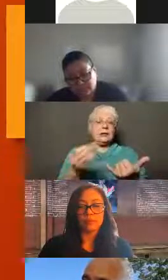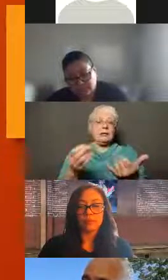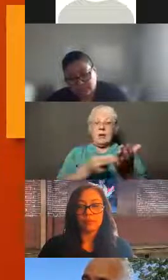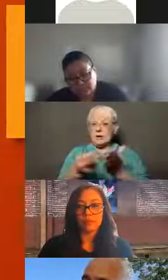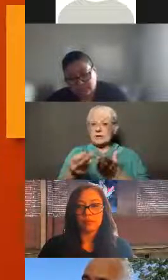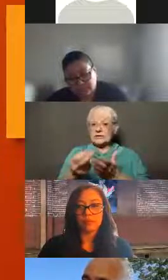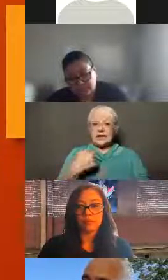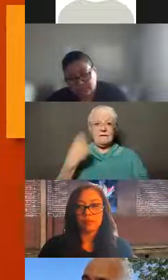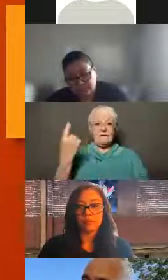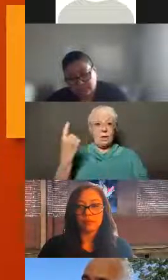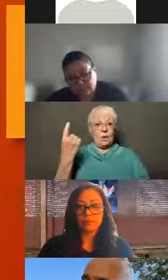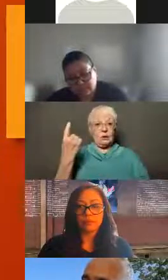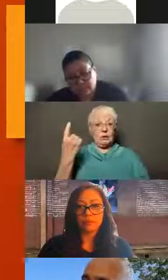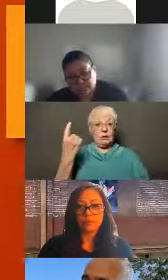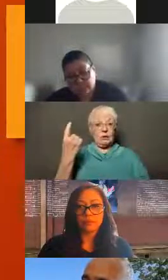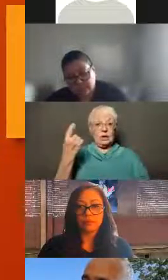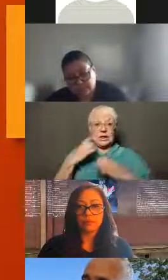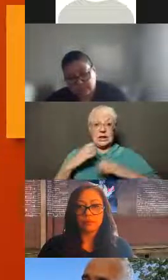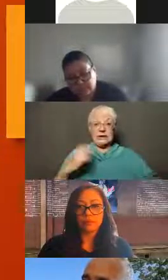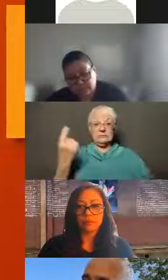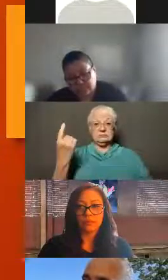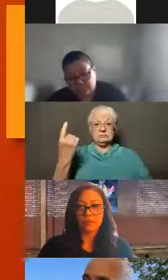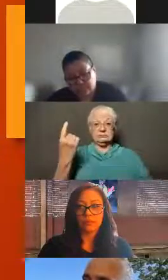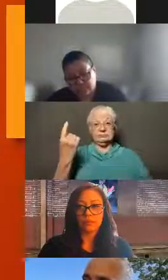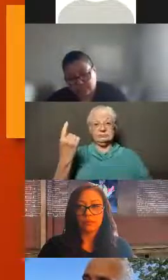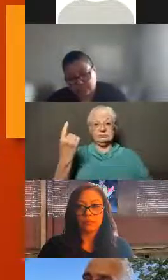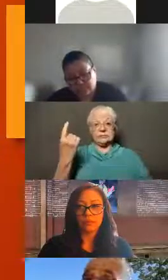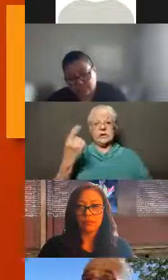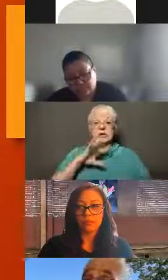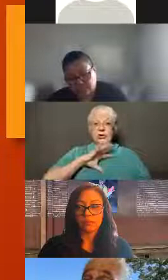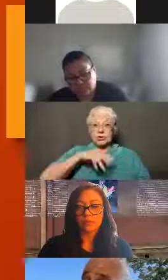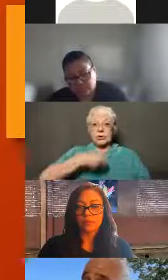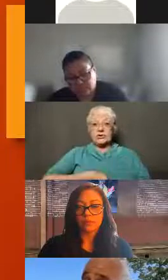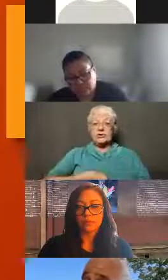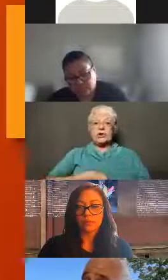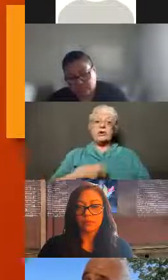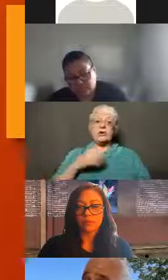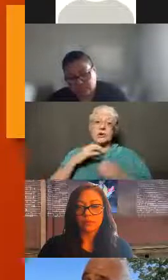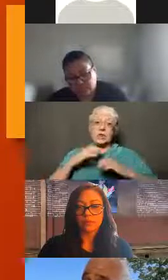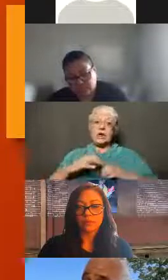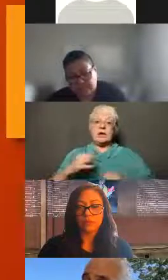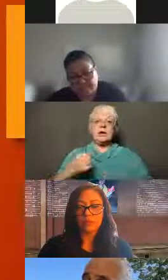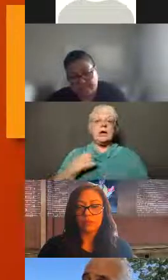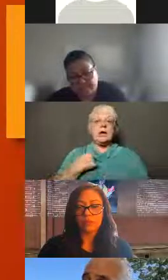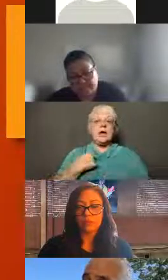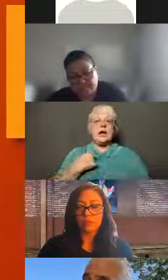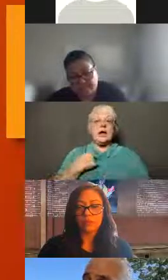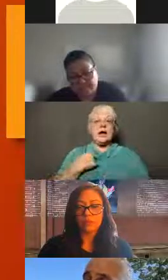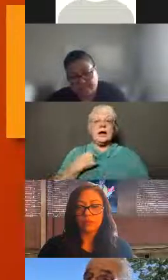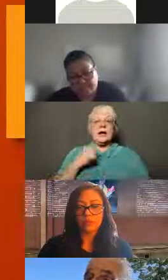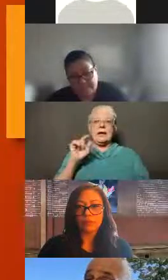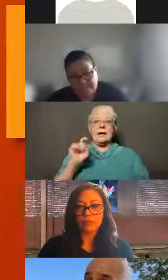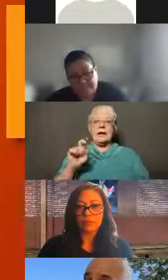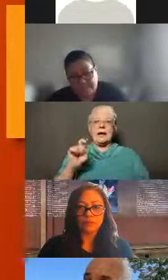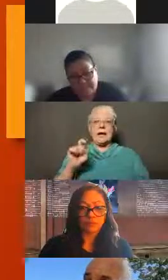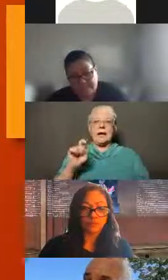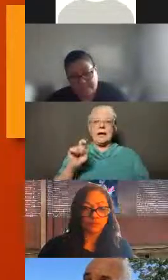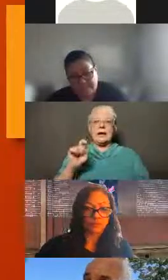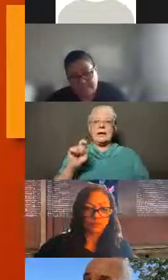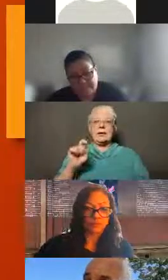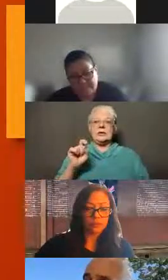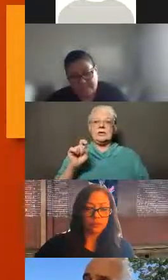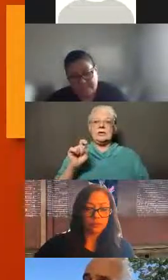one client in it, and it's a transgender client. And I had to move that client from one of my interim